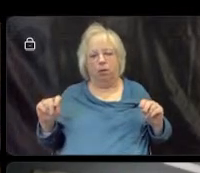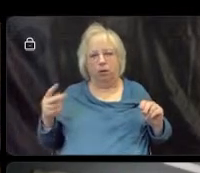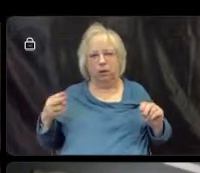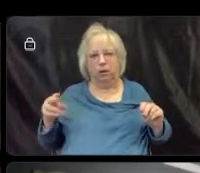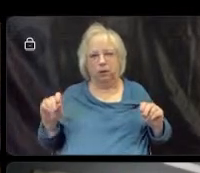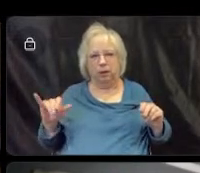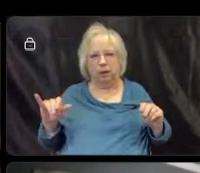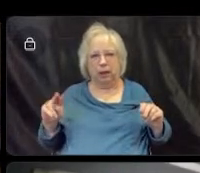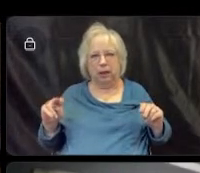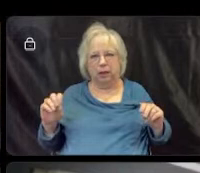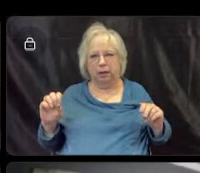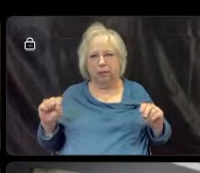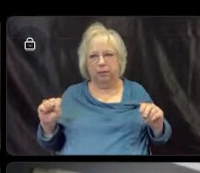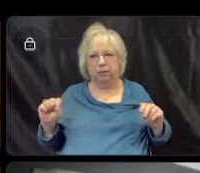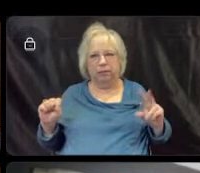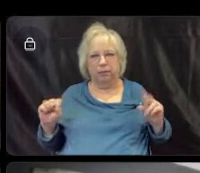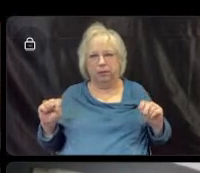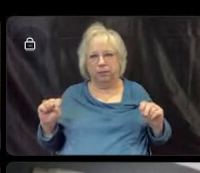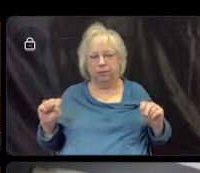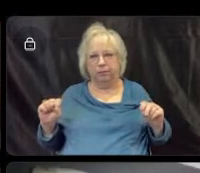Haynes? No.